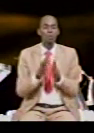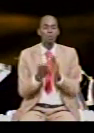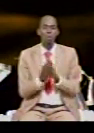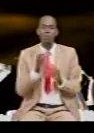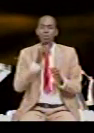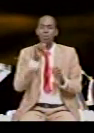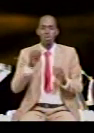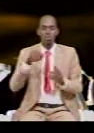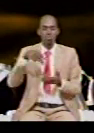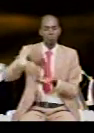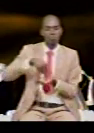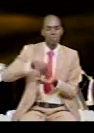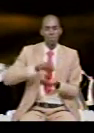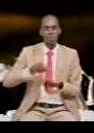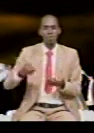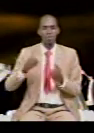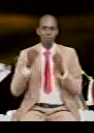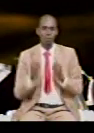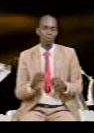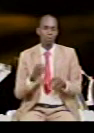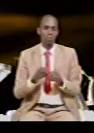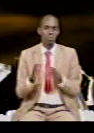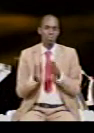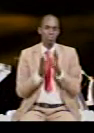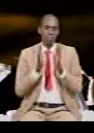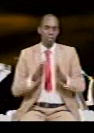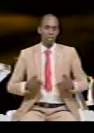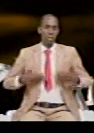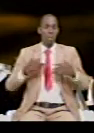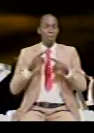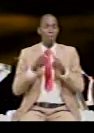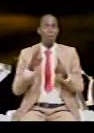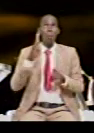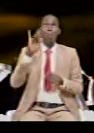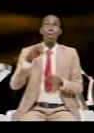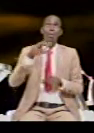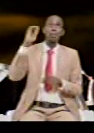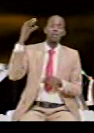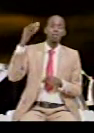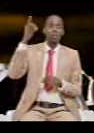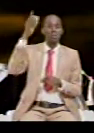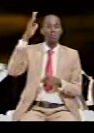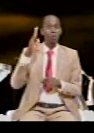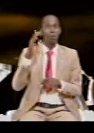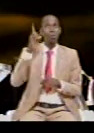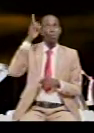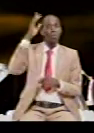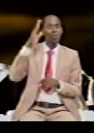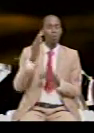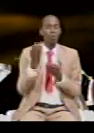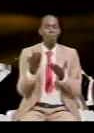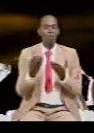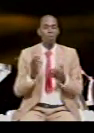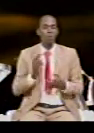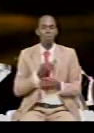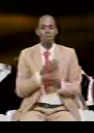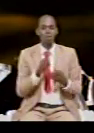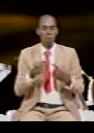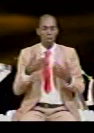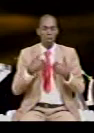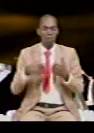in the Christian life. But by the grace of God, God wants us to make a